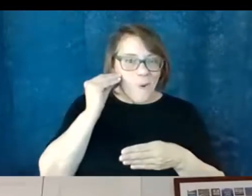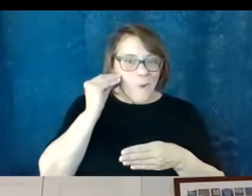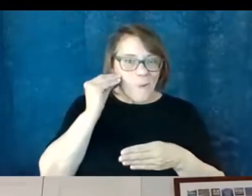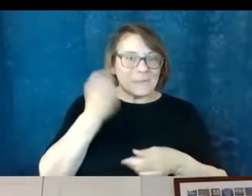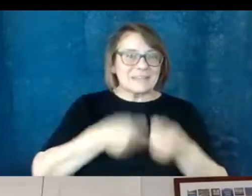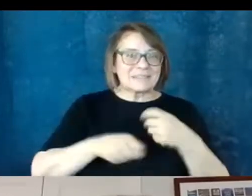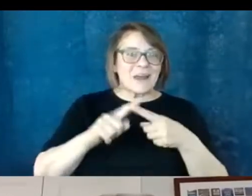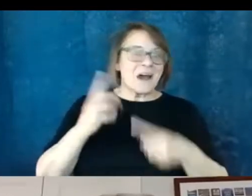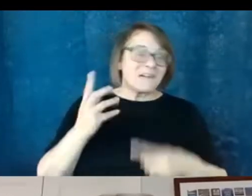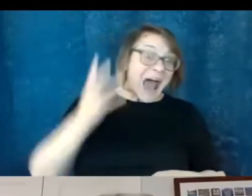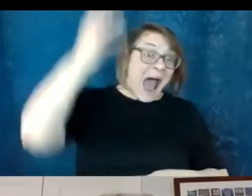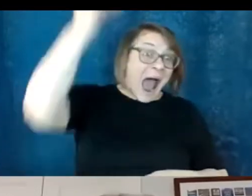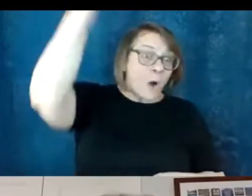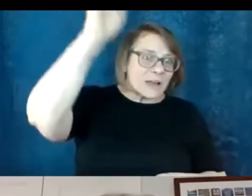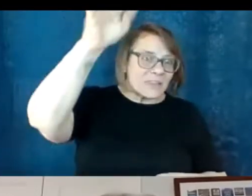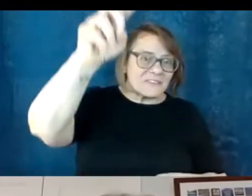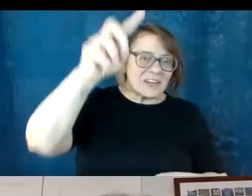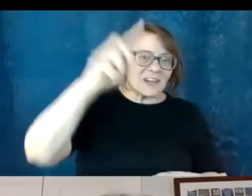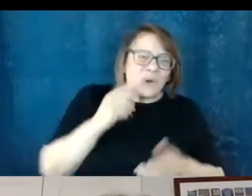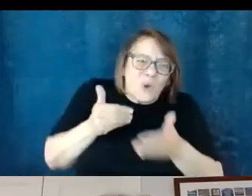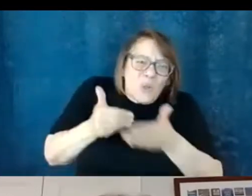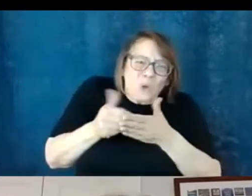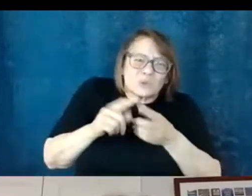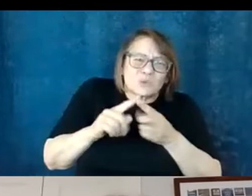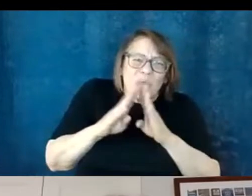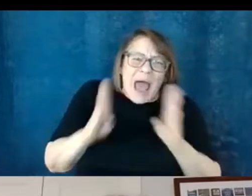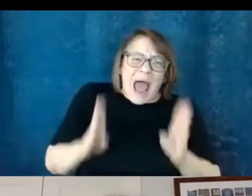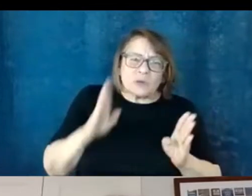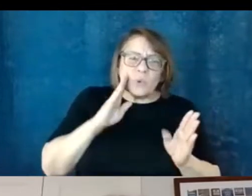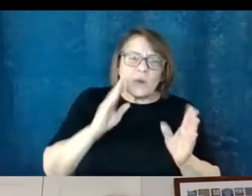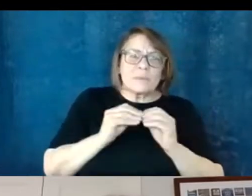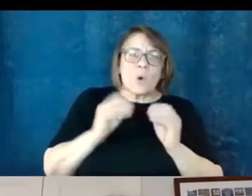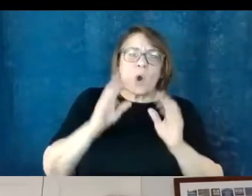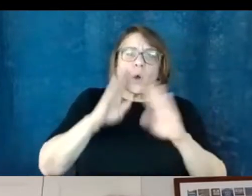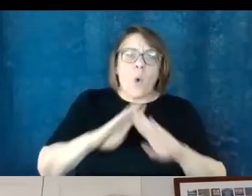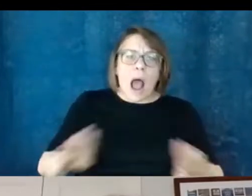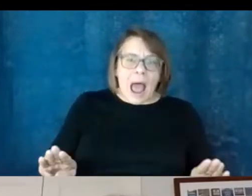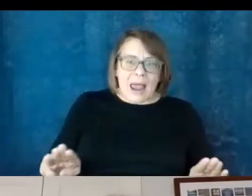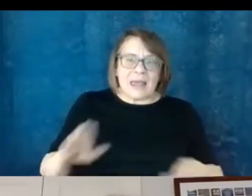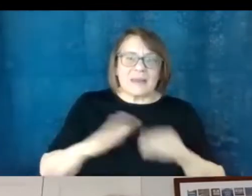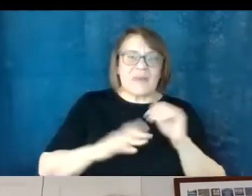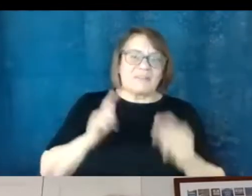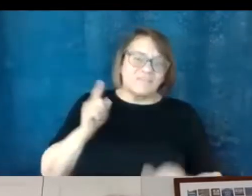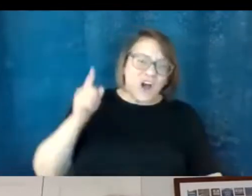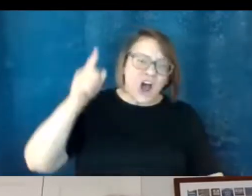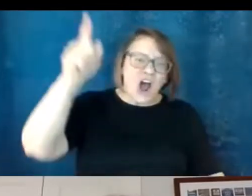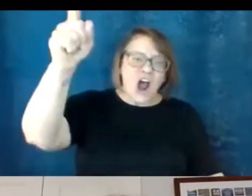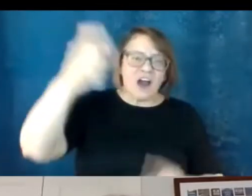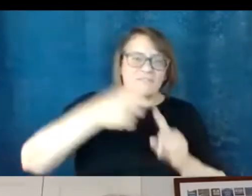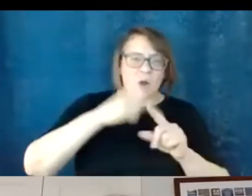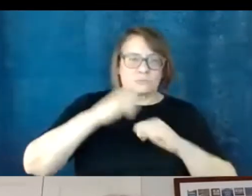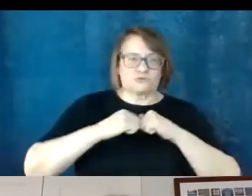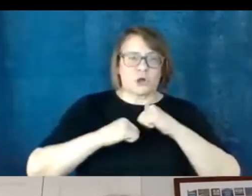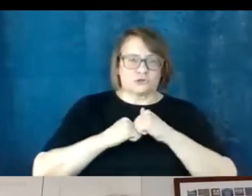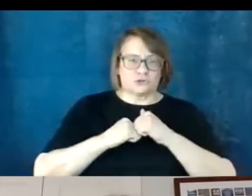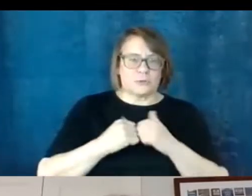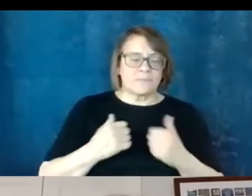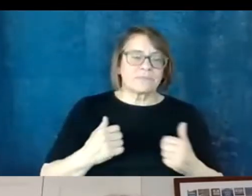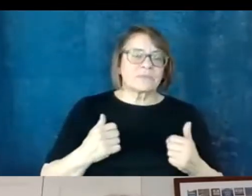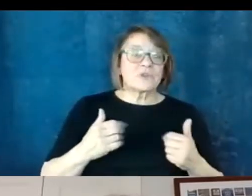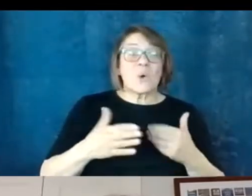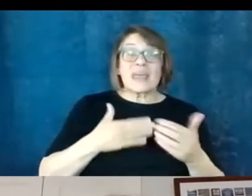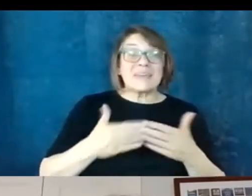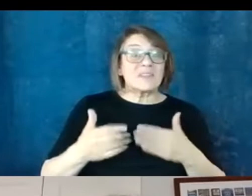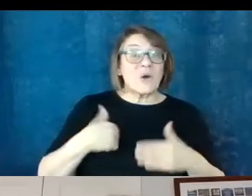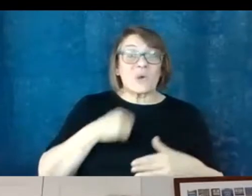field, because that's just going to be a bit harder for us to understand what's being said. So even though, we're not really in